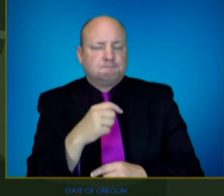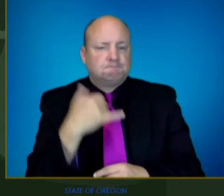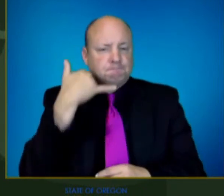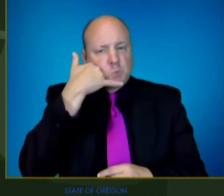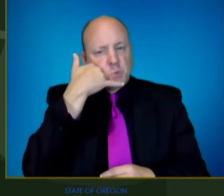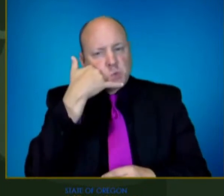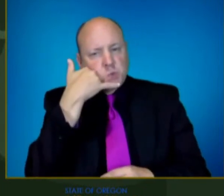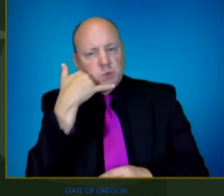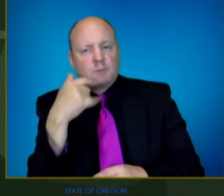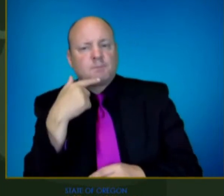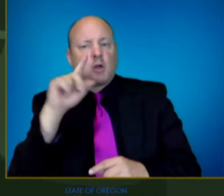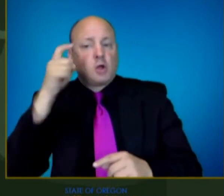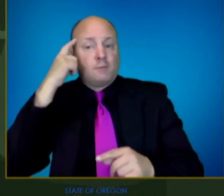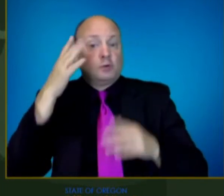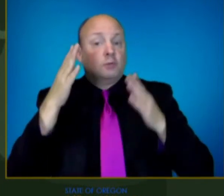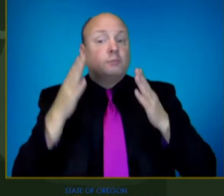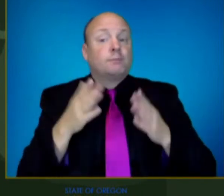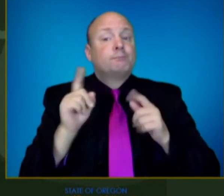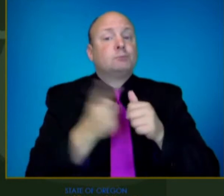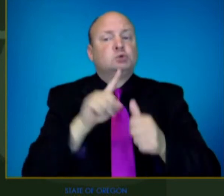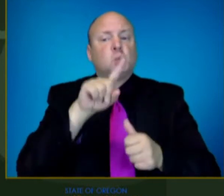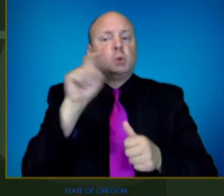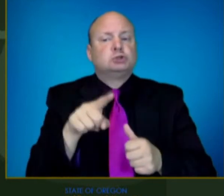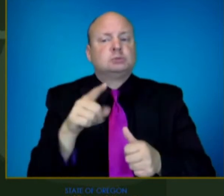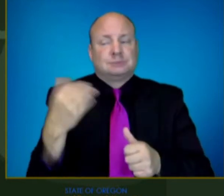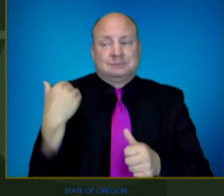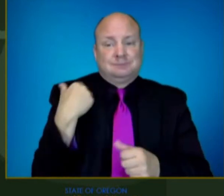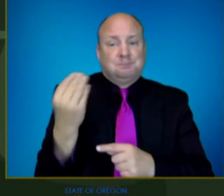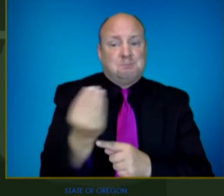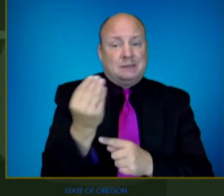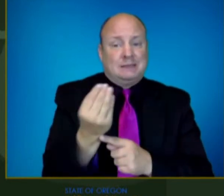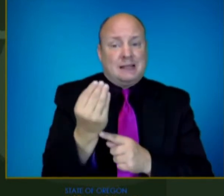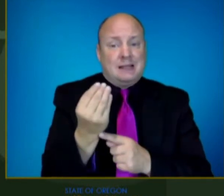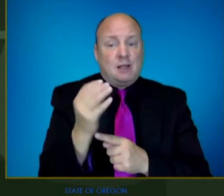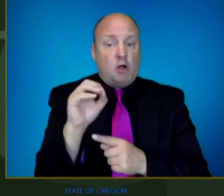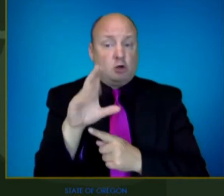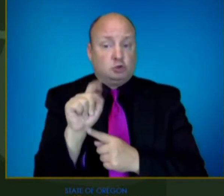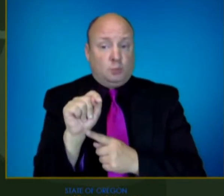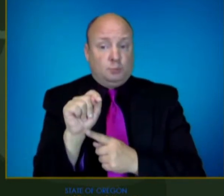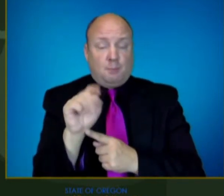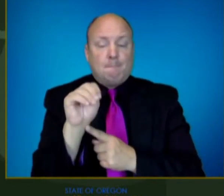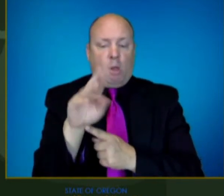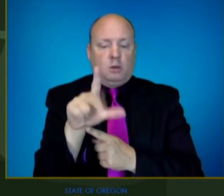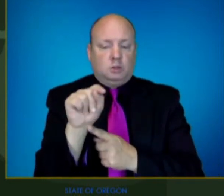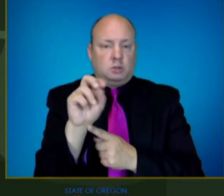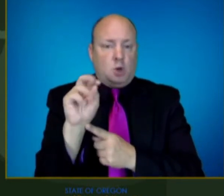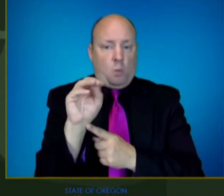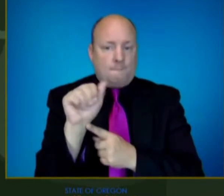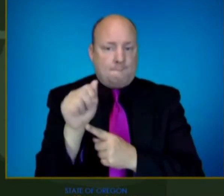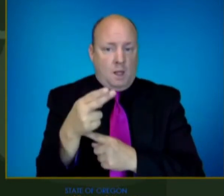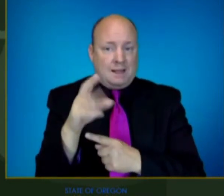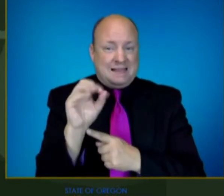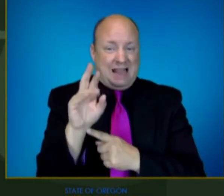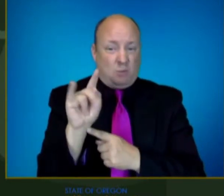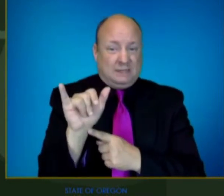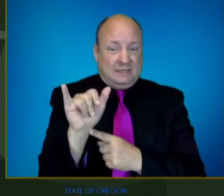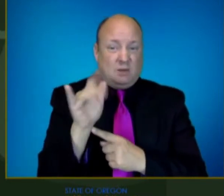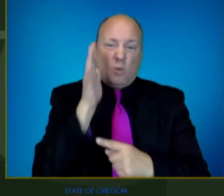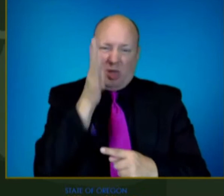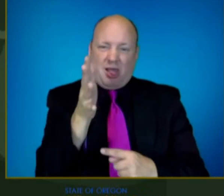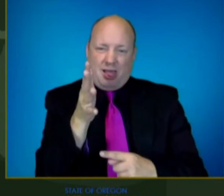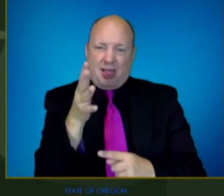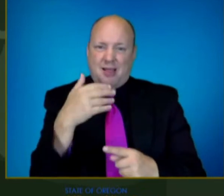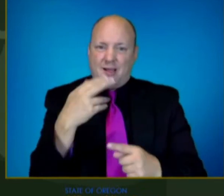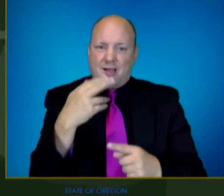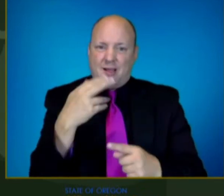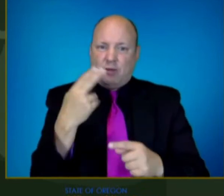You said on Monday when Multnomah County announced that they were going to do their own mask mandate, that you had heard from counties